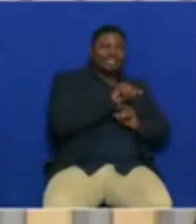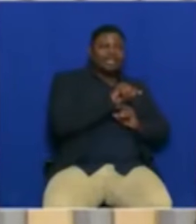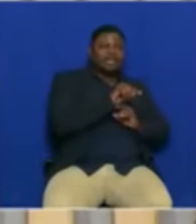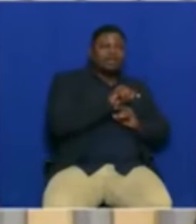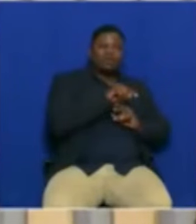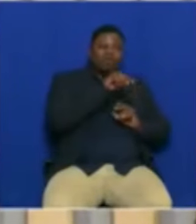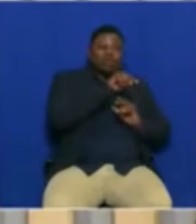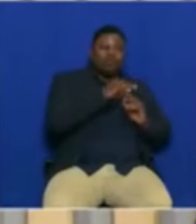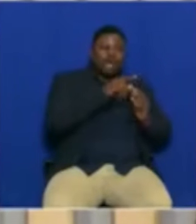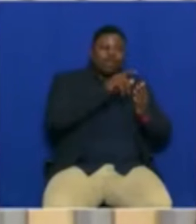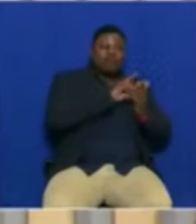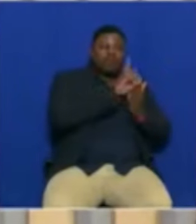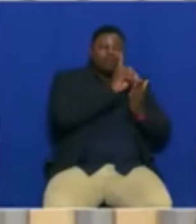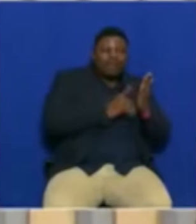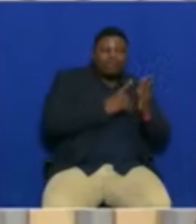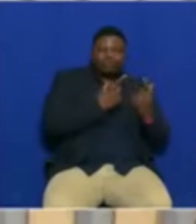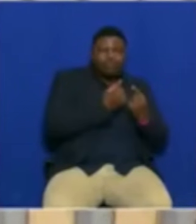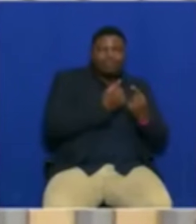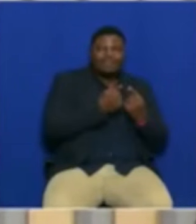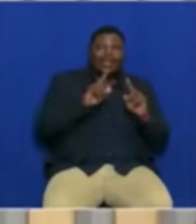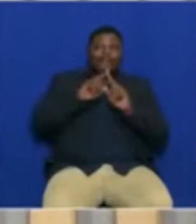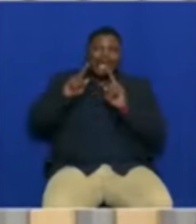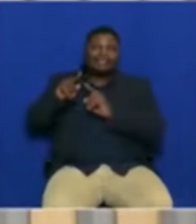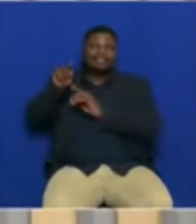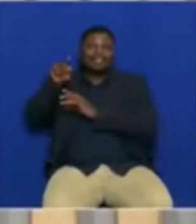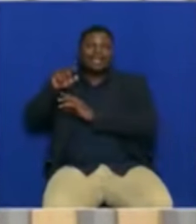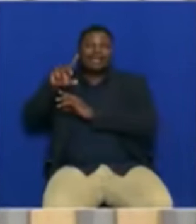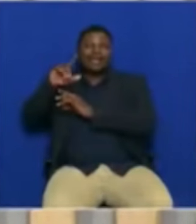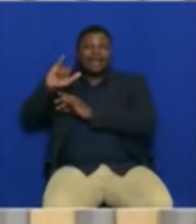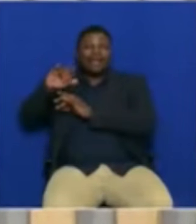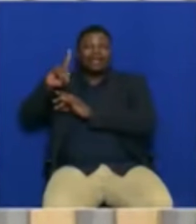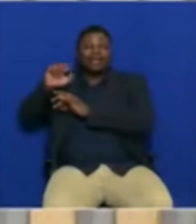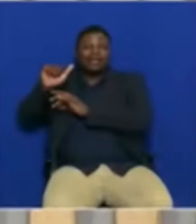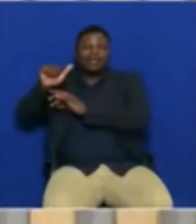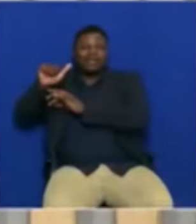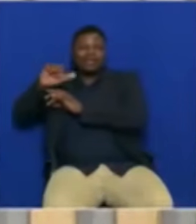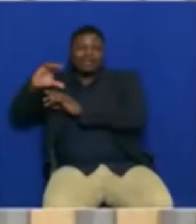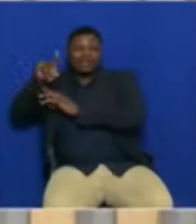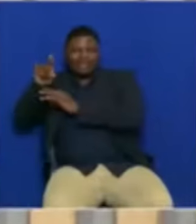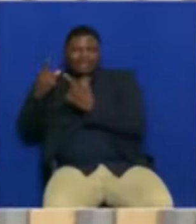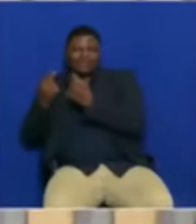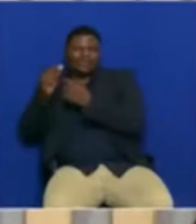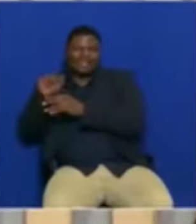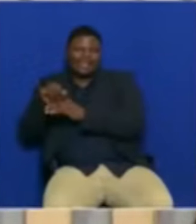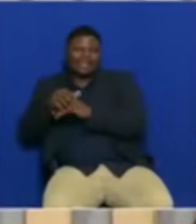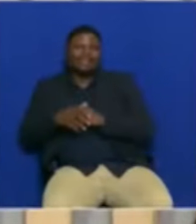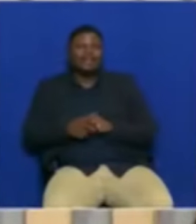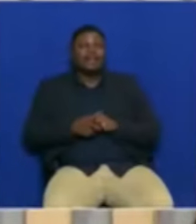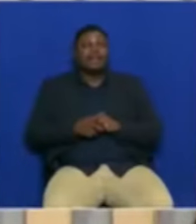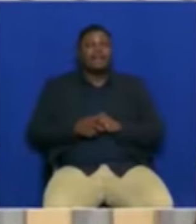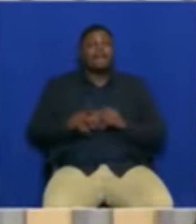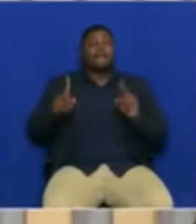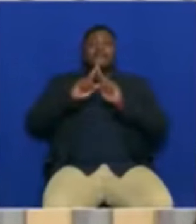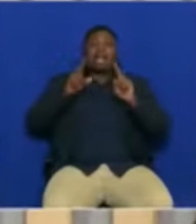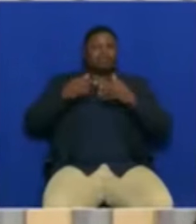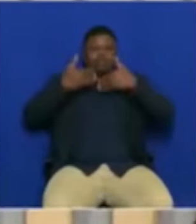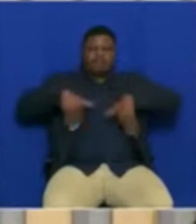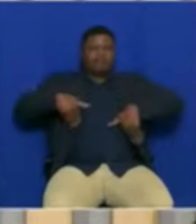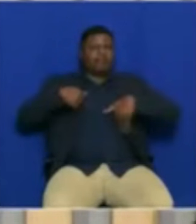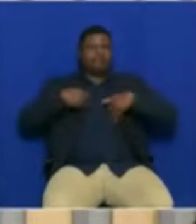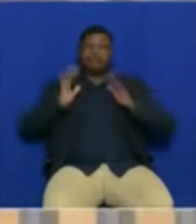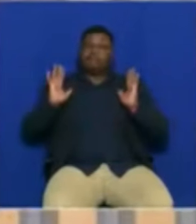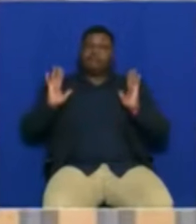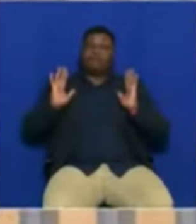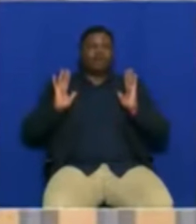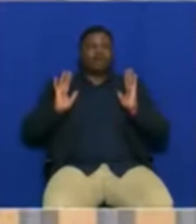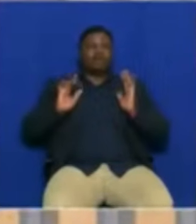ID, and the Director of Public Prosecutions. I have no role in this. But do you doubt the accuracy of this document?